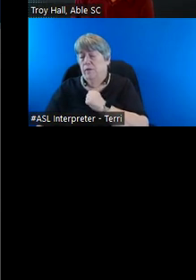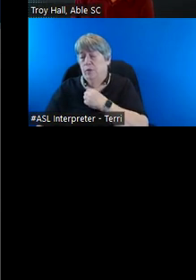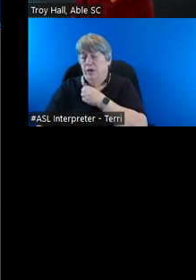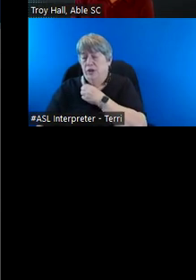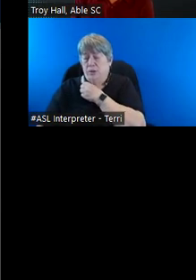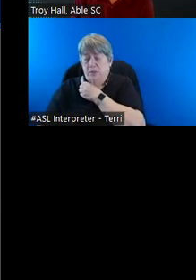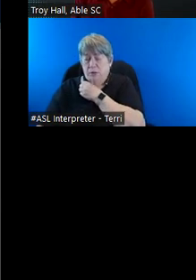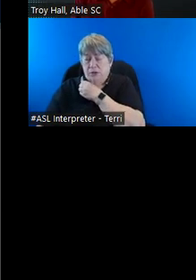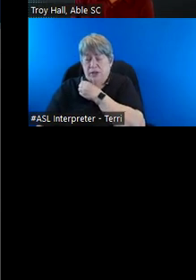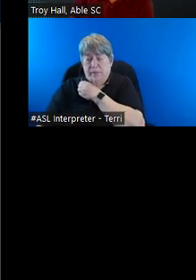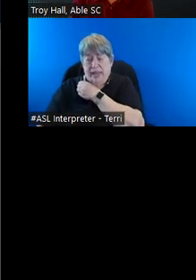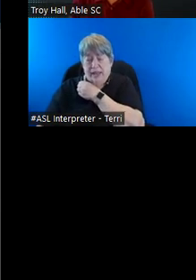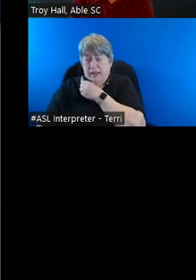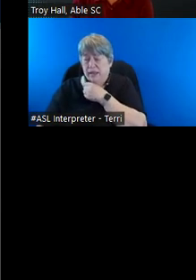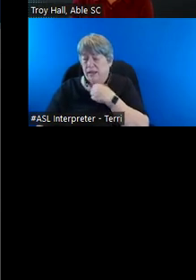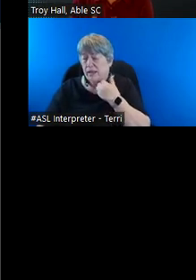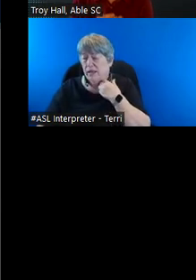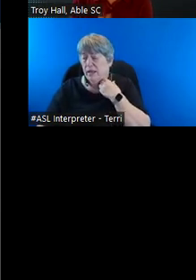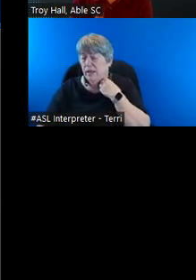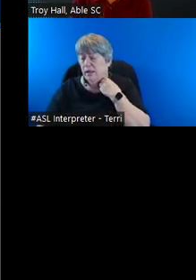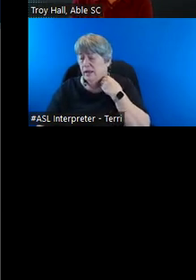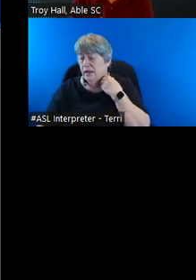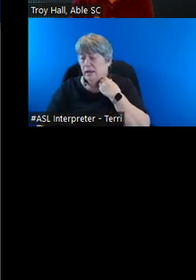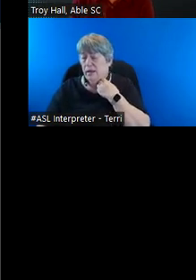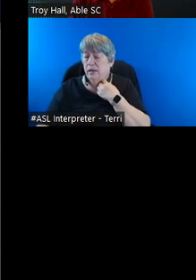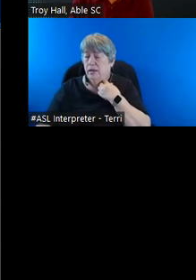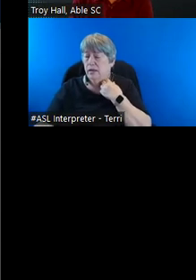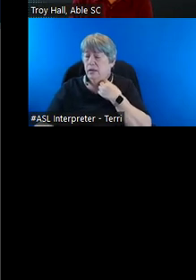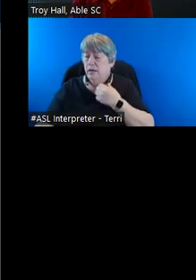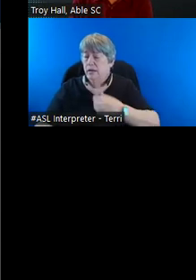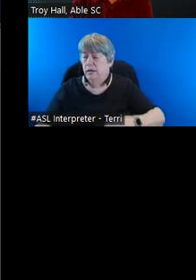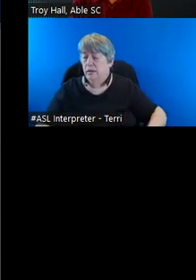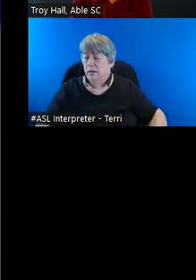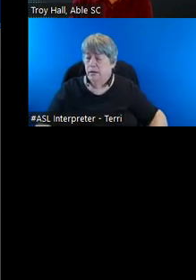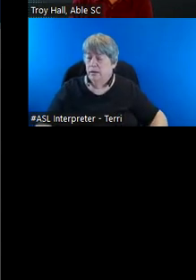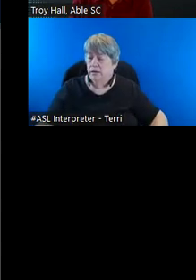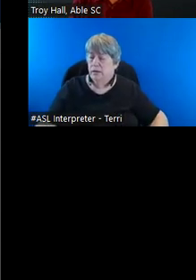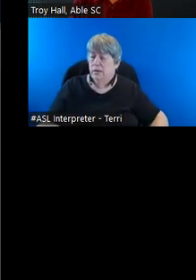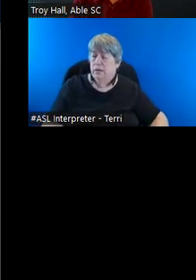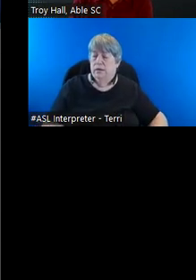Oh, Brandy, I love that reframing. Your effort is high, your effort's a 4, but it's about the response. Yeah.